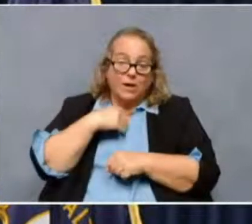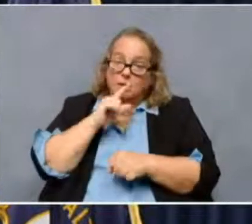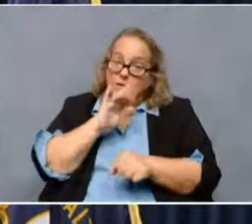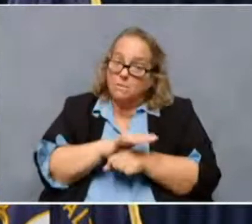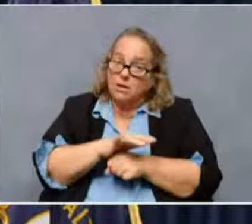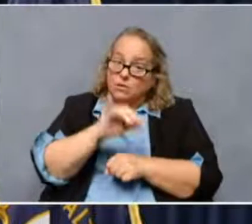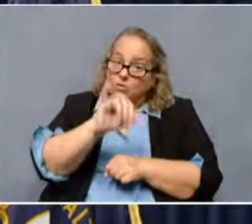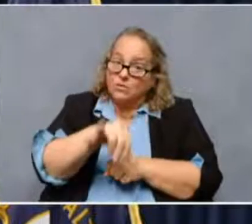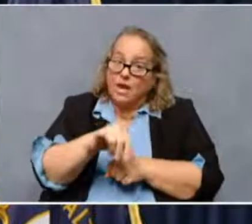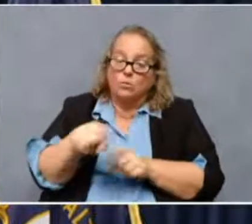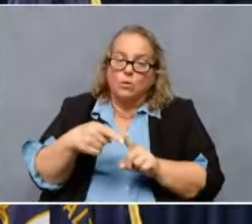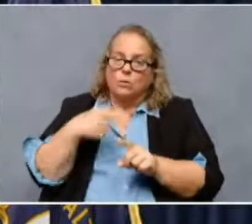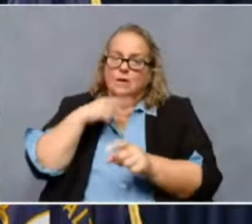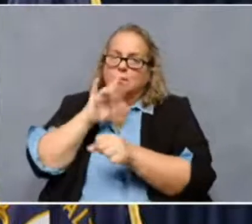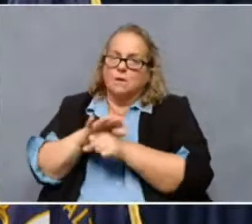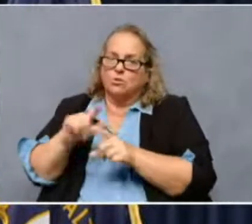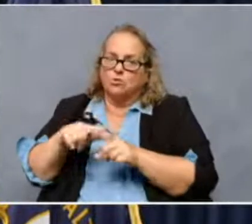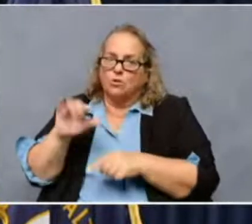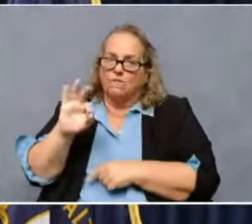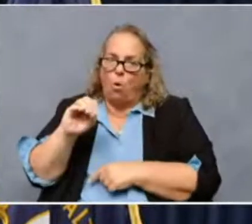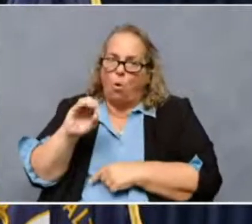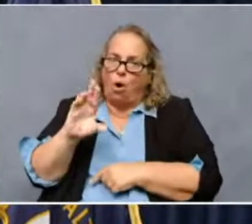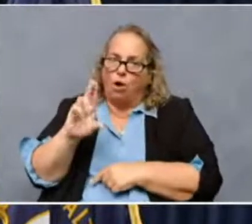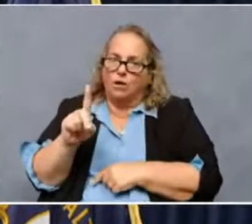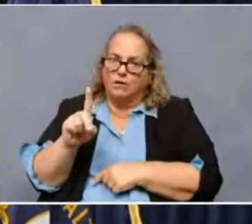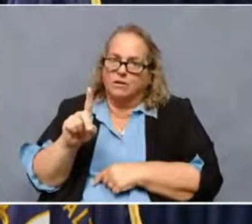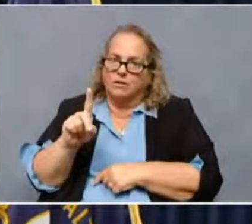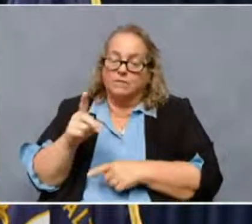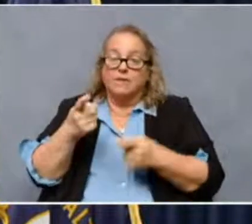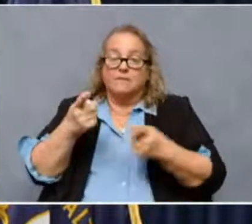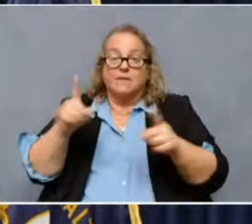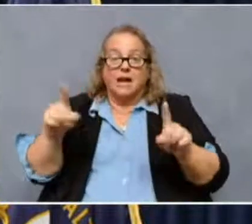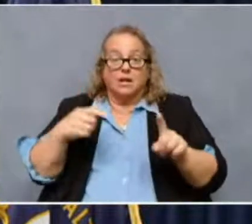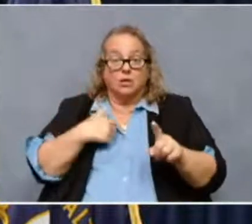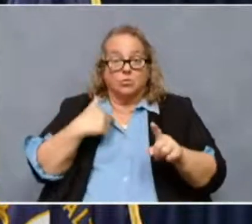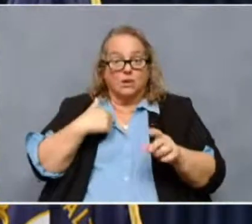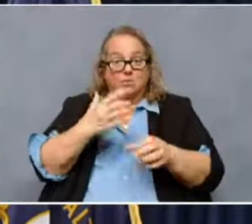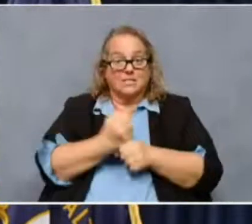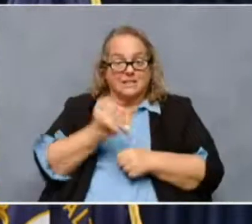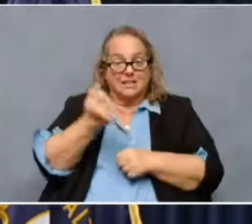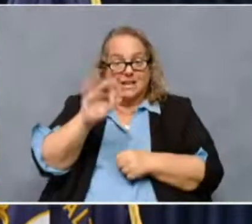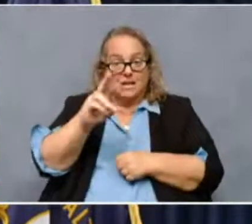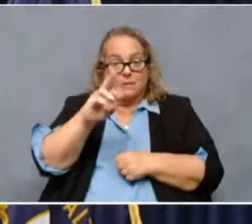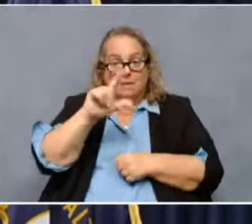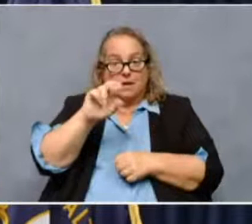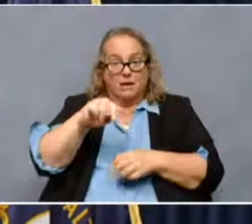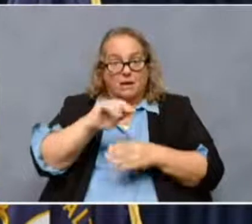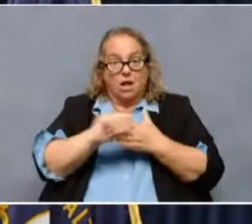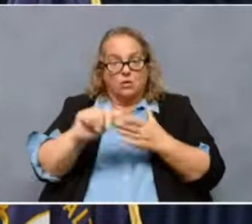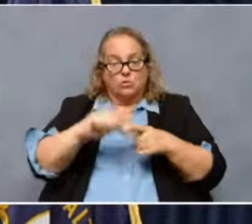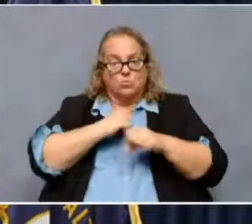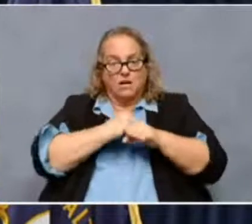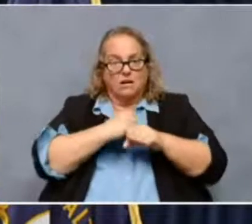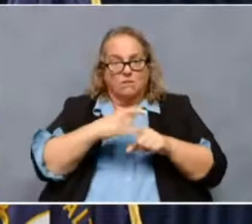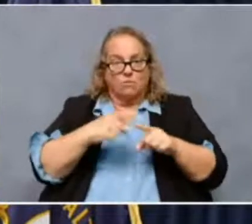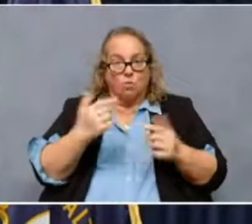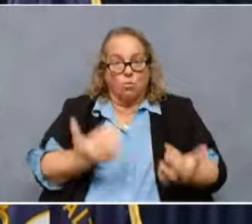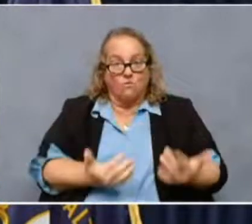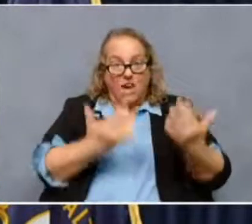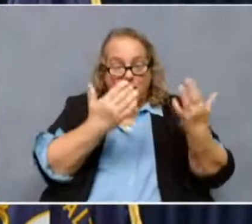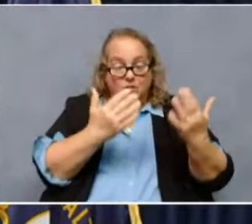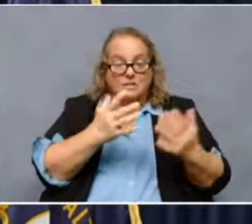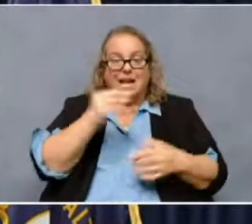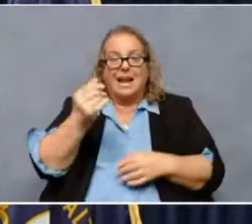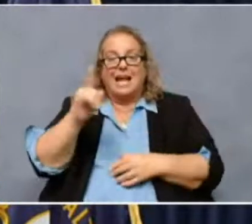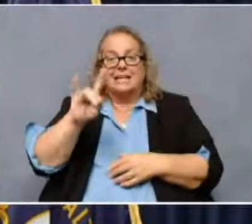Ford. And finally, we'd receive $19 million to protect against wildfires, $18 million to protect against cyber